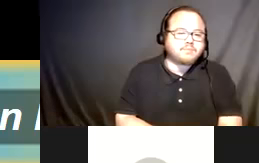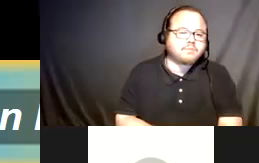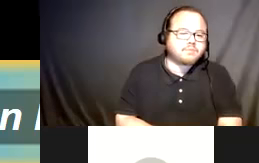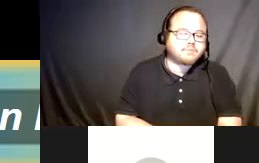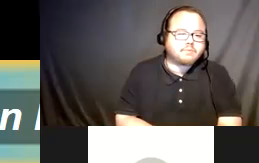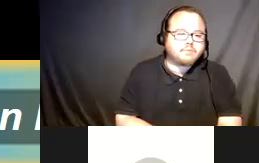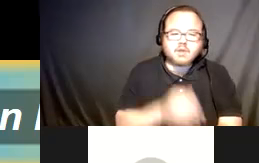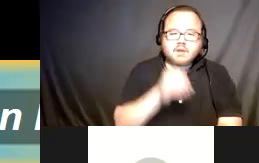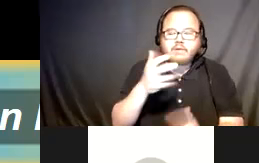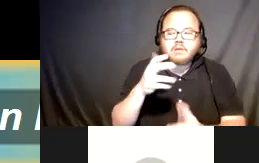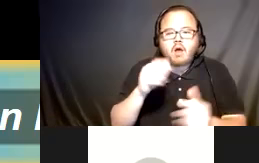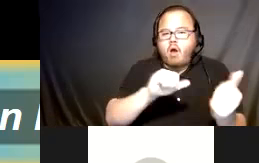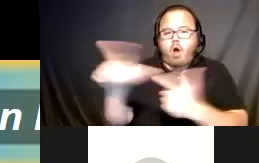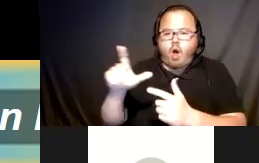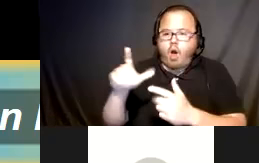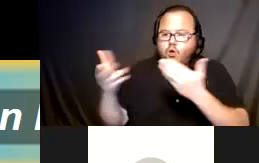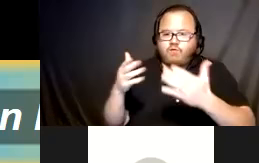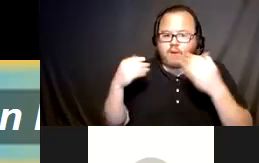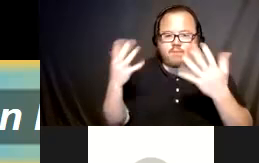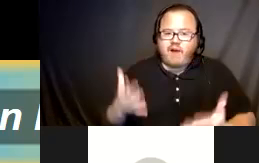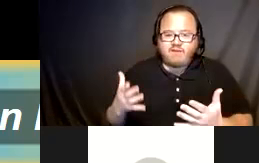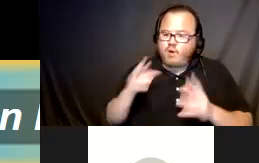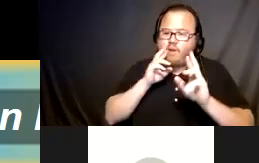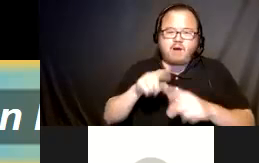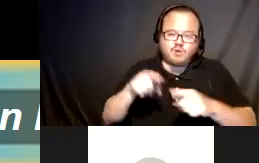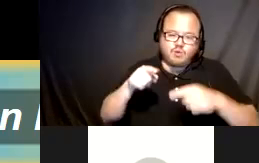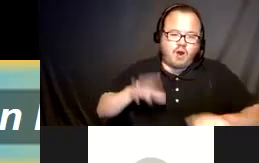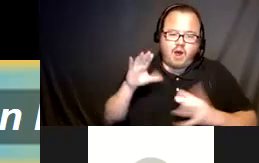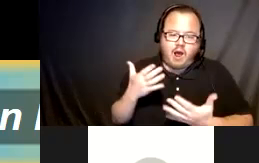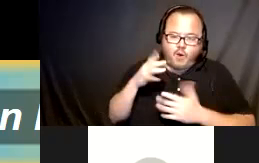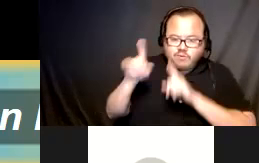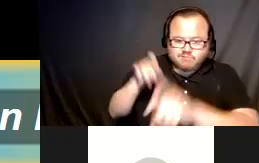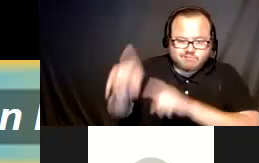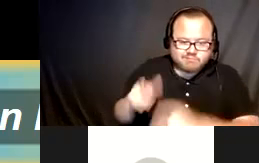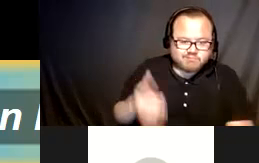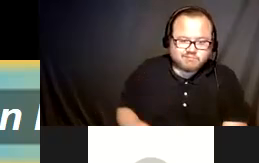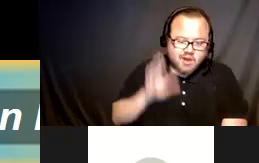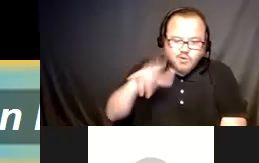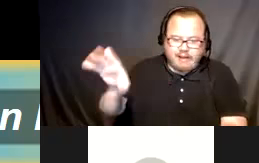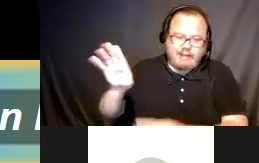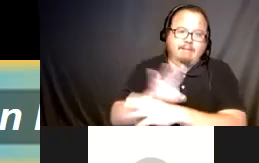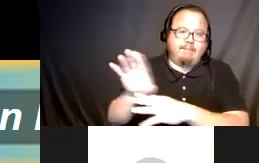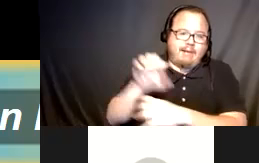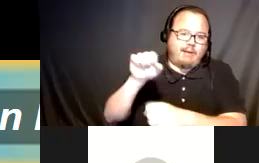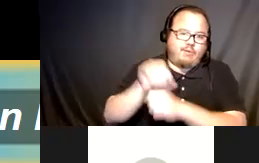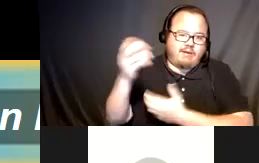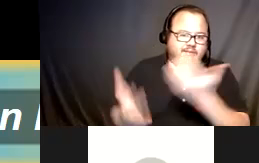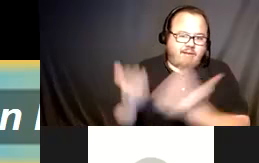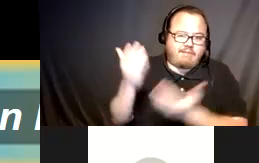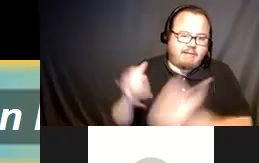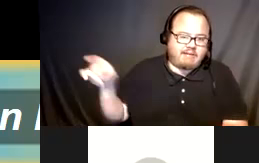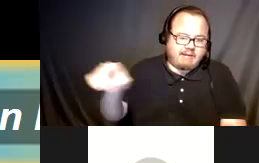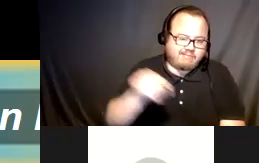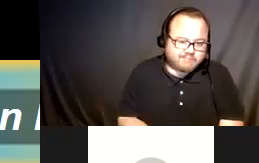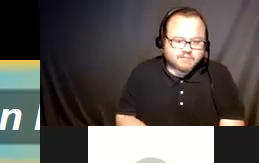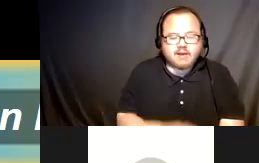all service providers have responded to our inquiries, usually because of the busyness of their work, and also